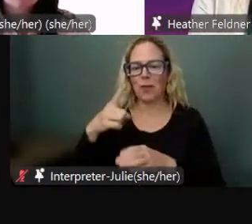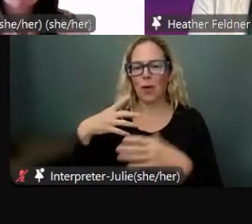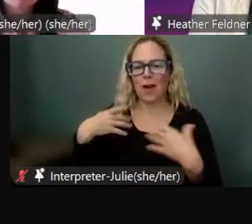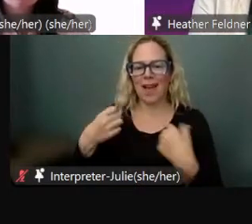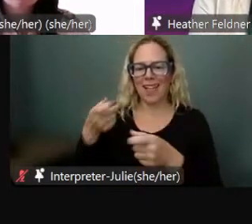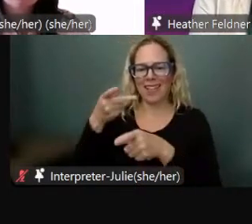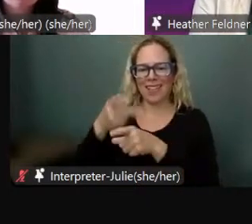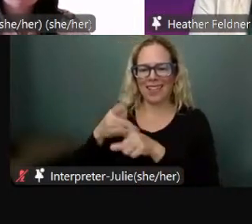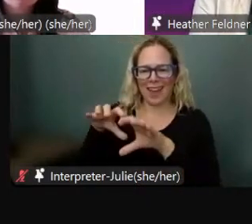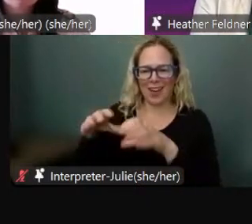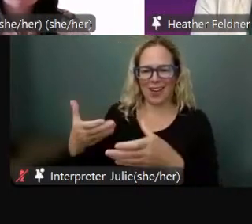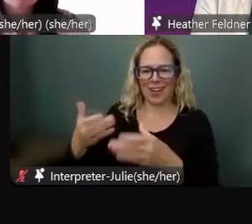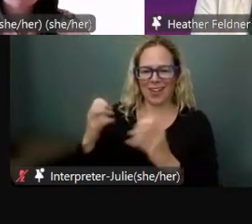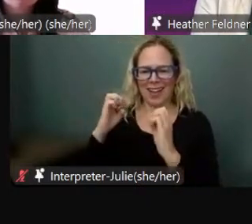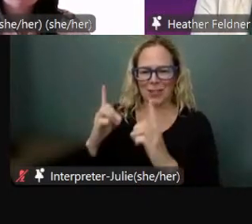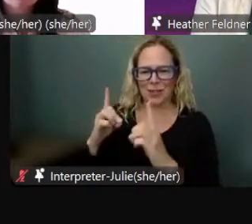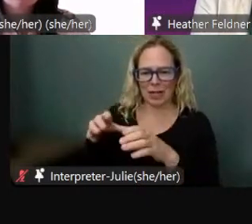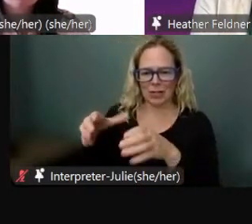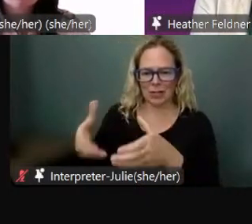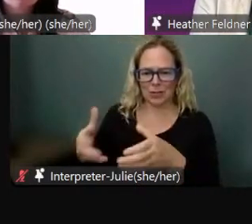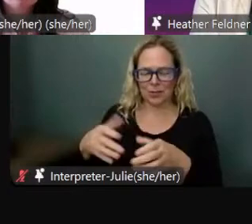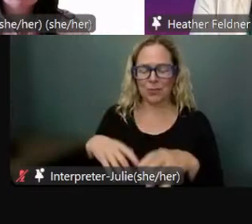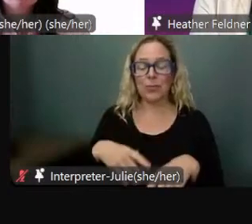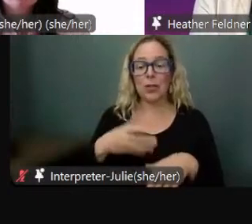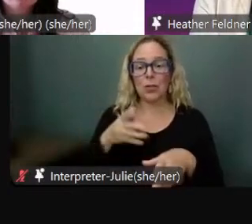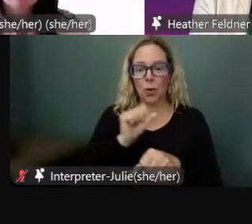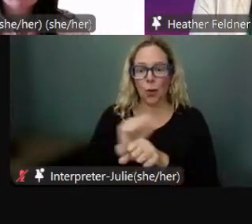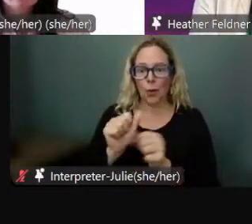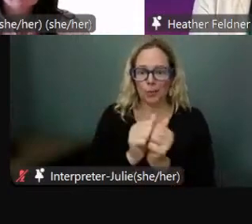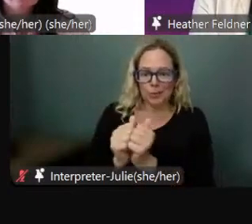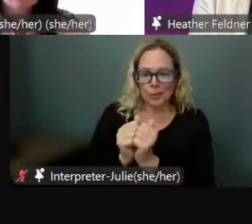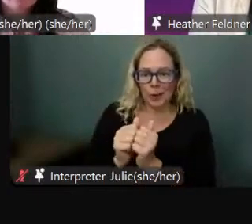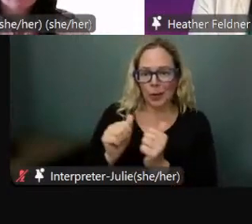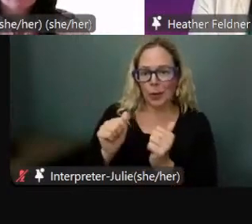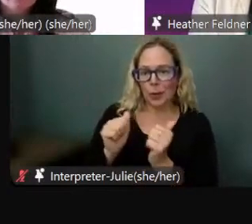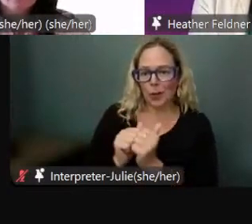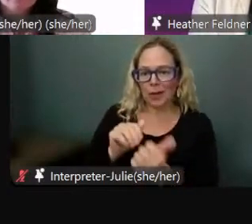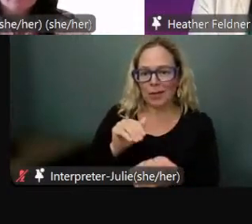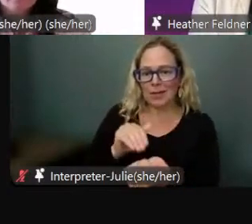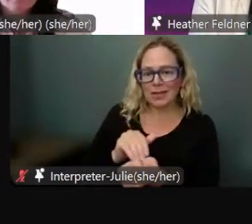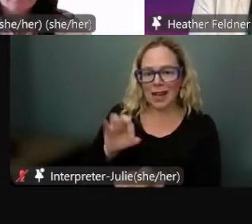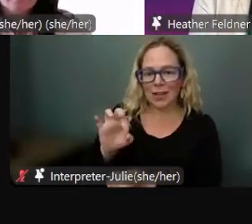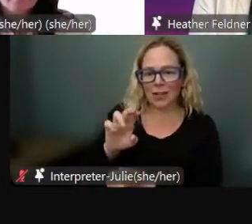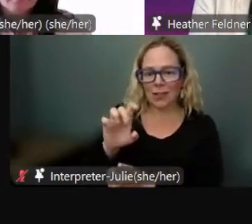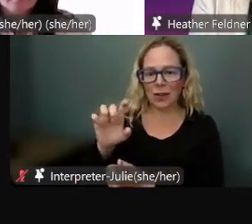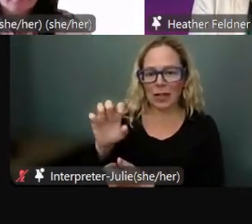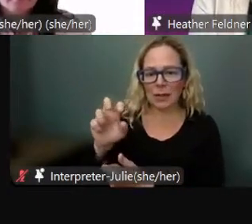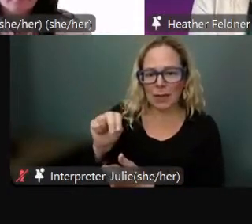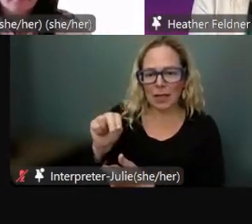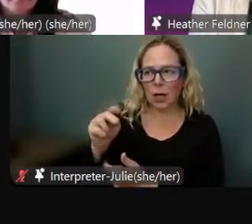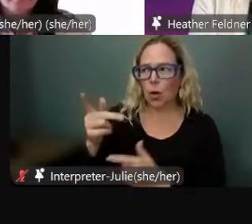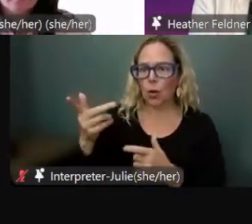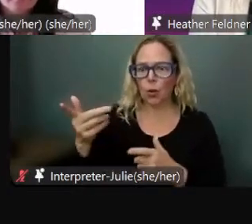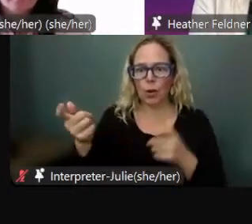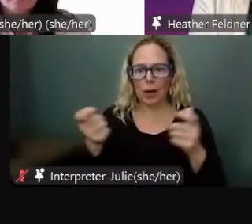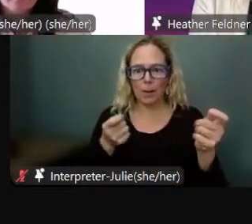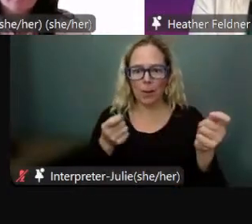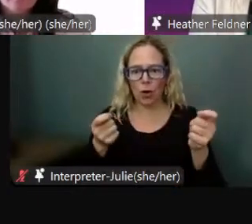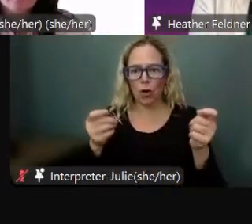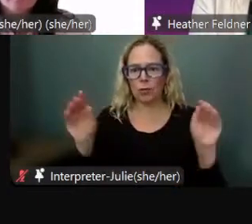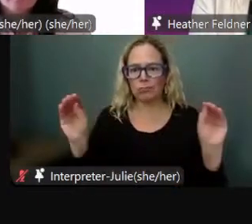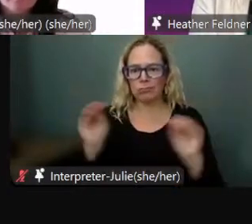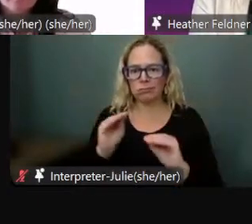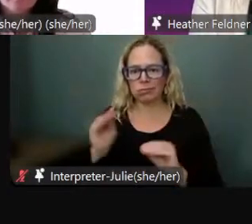audiences. Working very closely with Dr. Friedman, we pulled from a variety of tools that measure both implicit